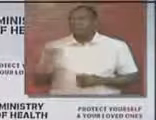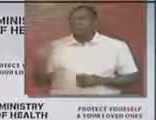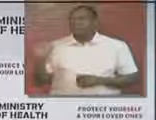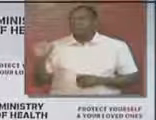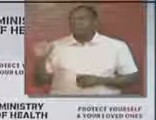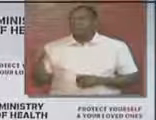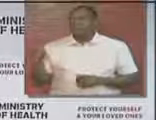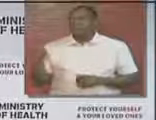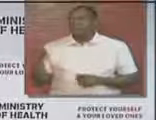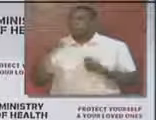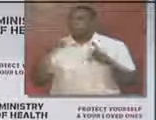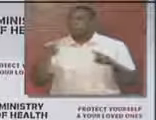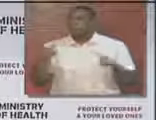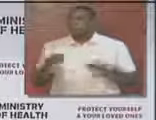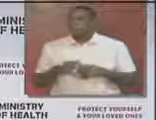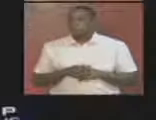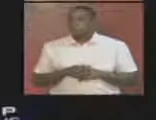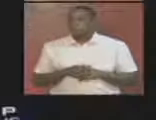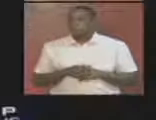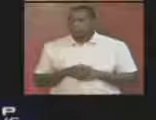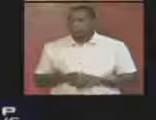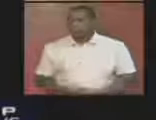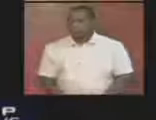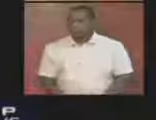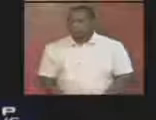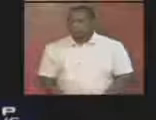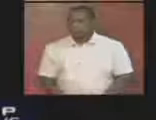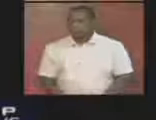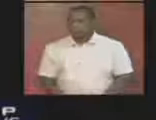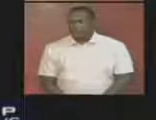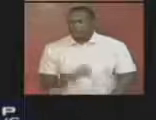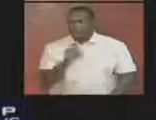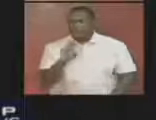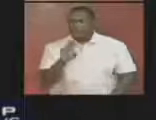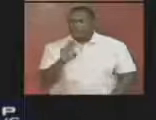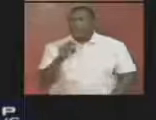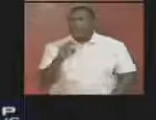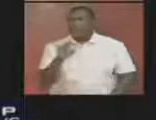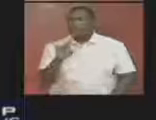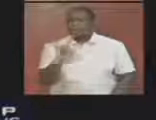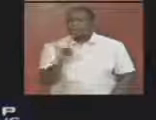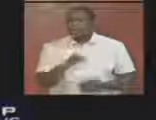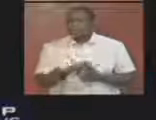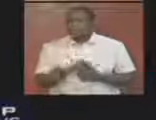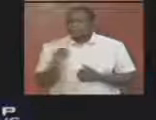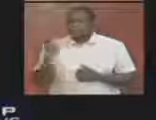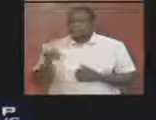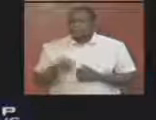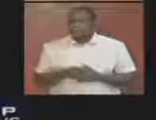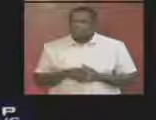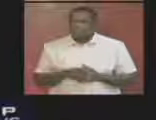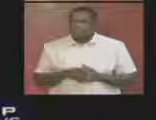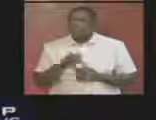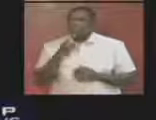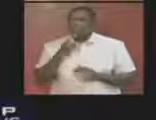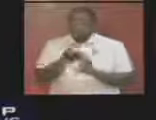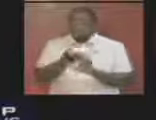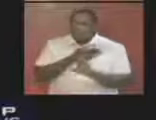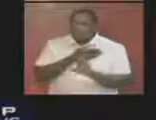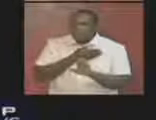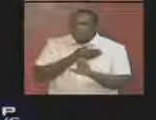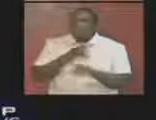Hi, good morning again, Private Harry. Dr. Hines, you said at the beginning that we had so far for the